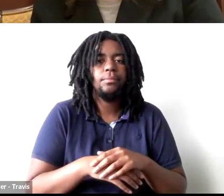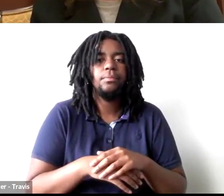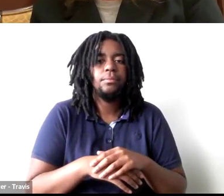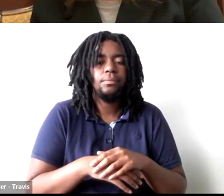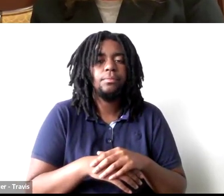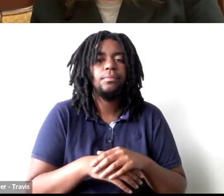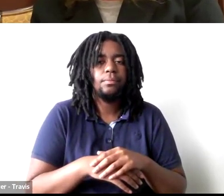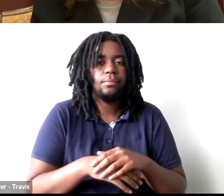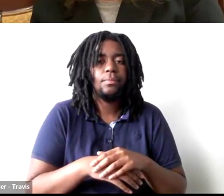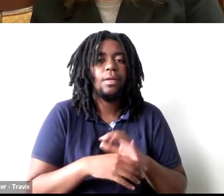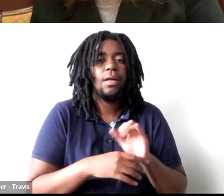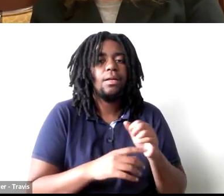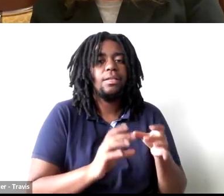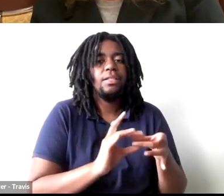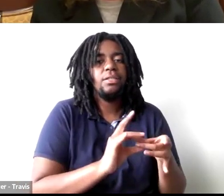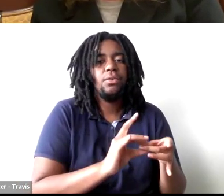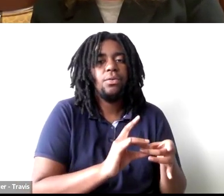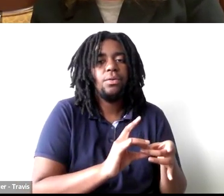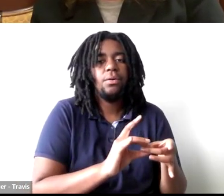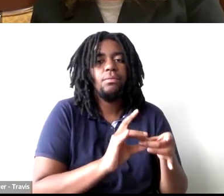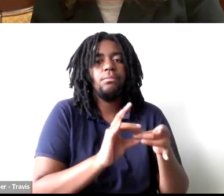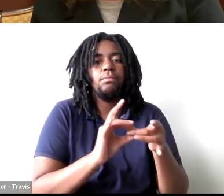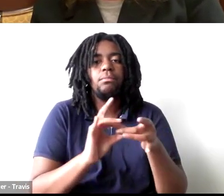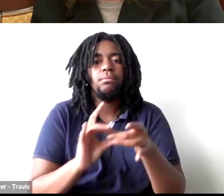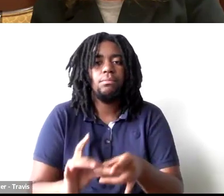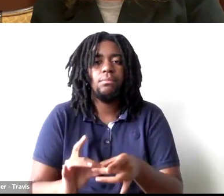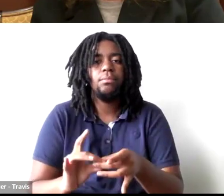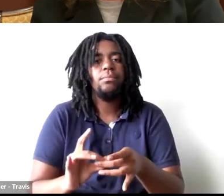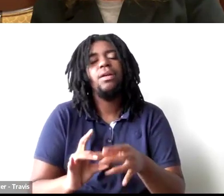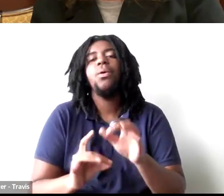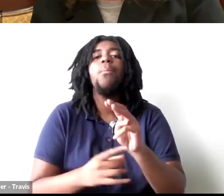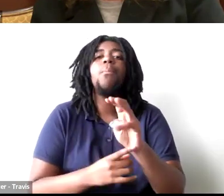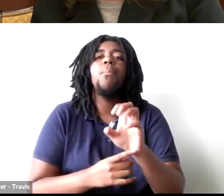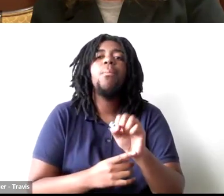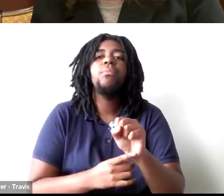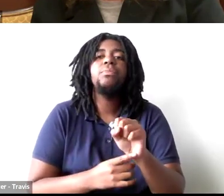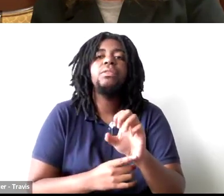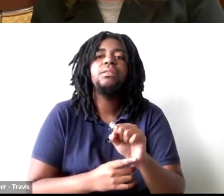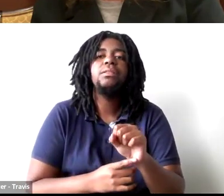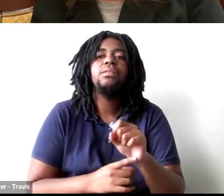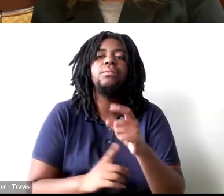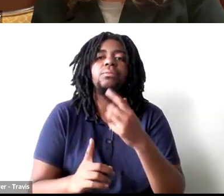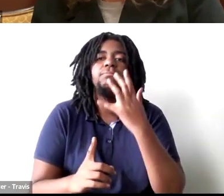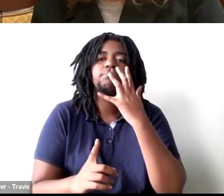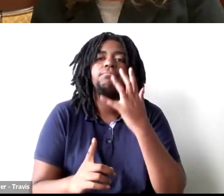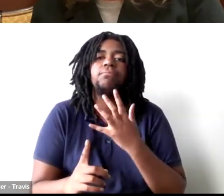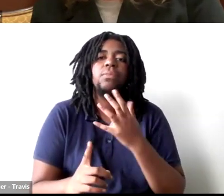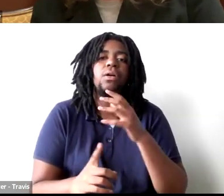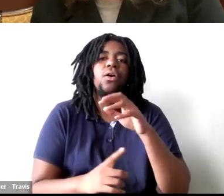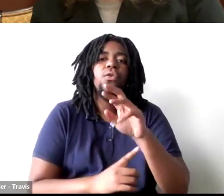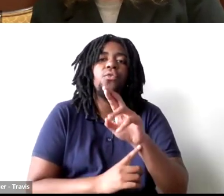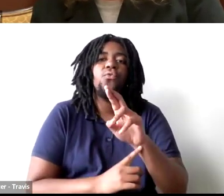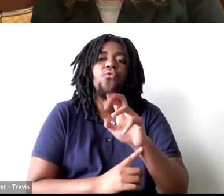and incredible sadness over Raphael Peale's alcoholism, and the fact that this was a brilliant artist